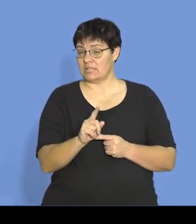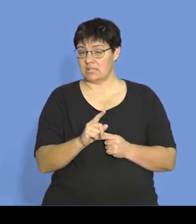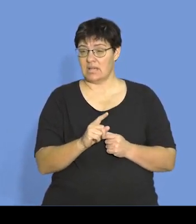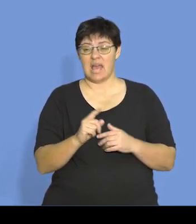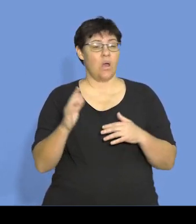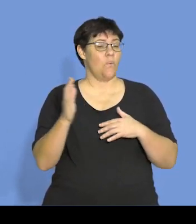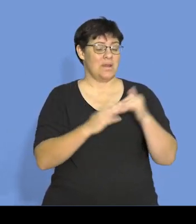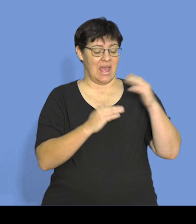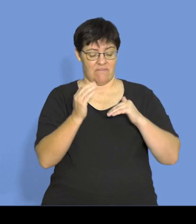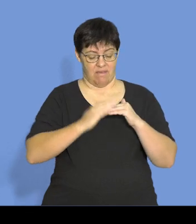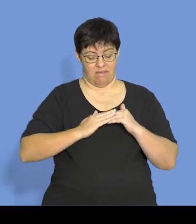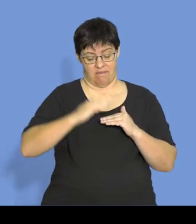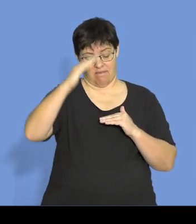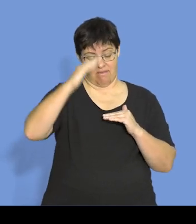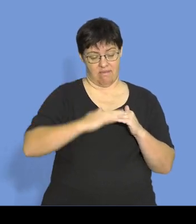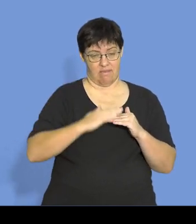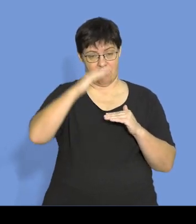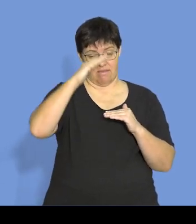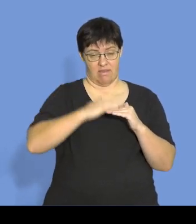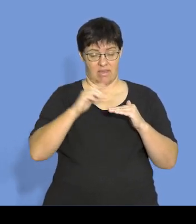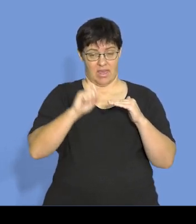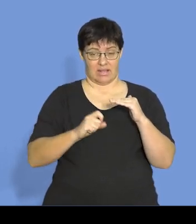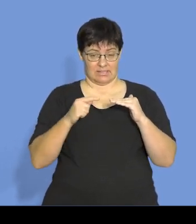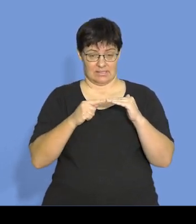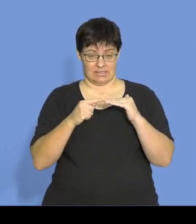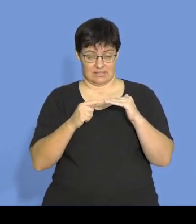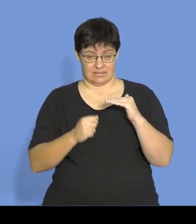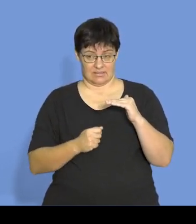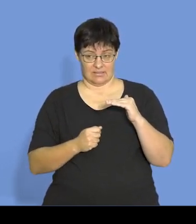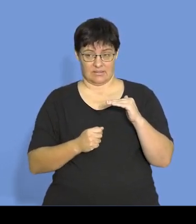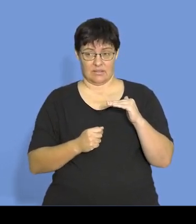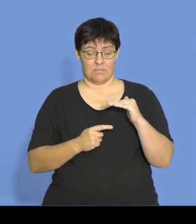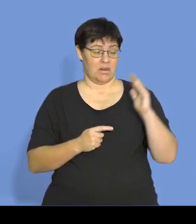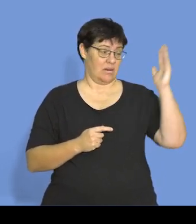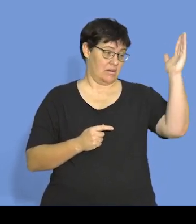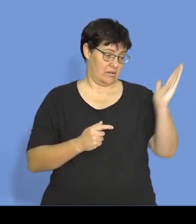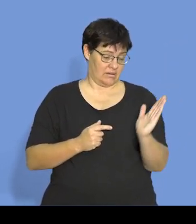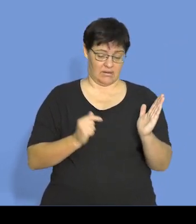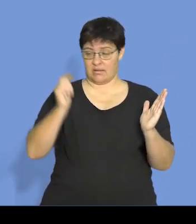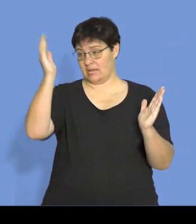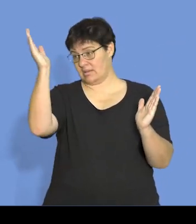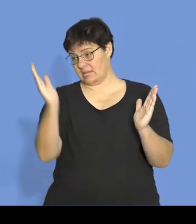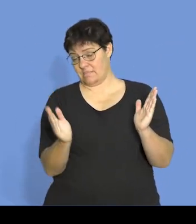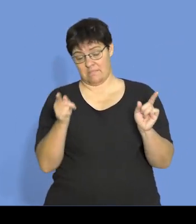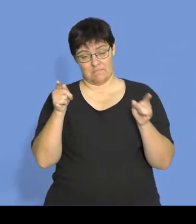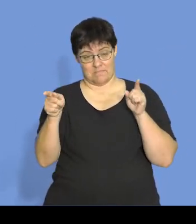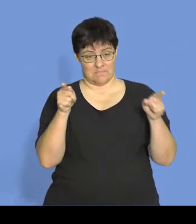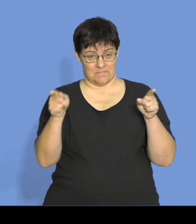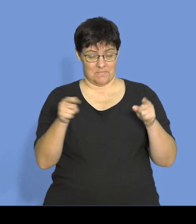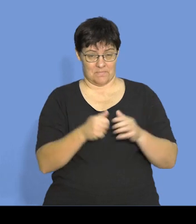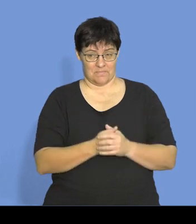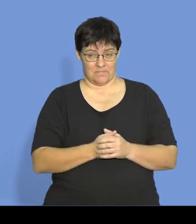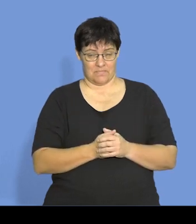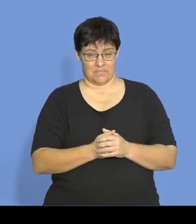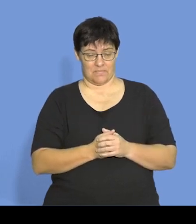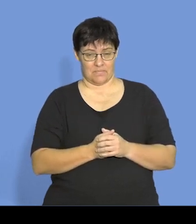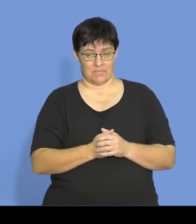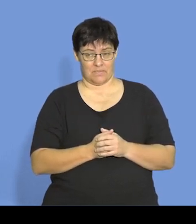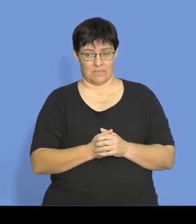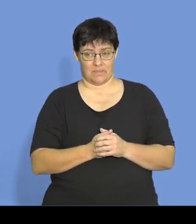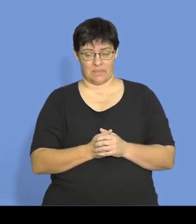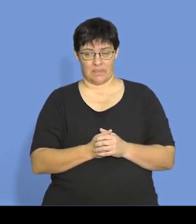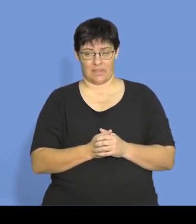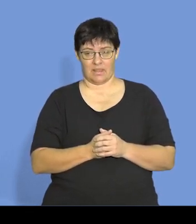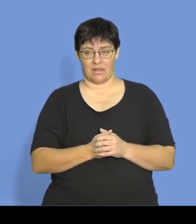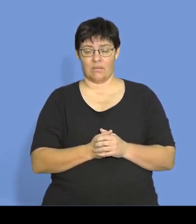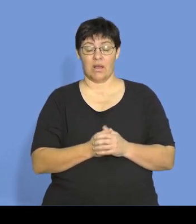whatever that is above the x-axis. So it will be that arm there, and it will be that arm there. I'm just shading it, but